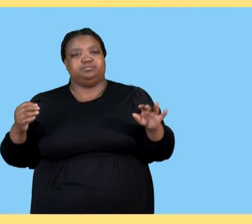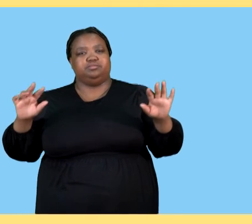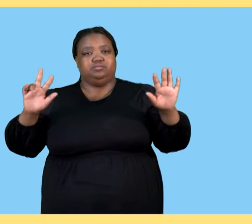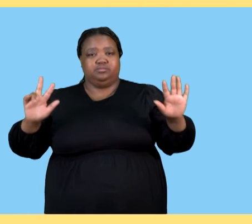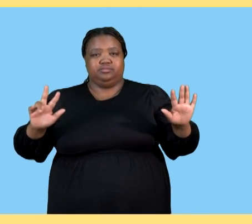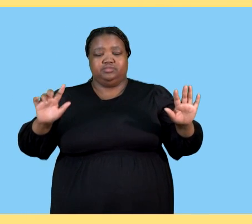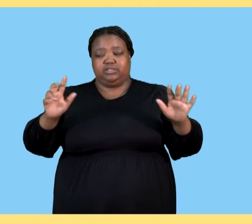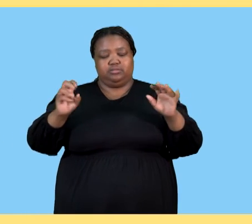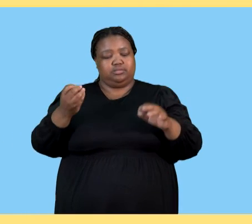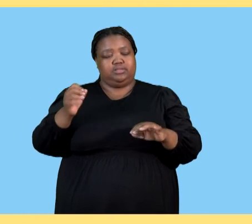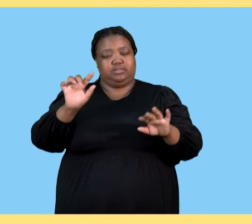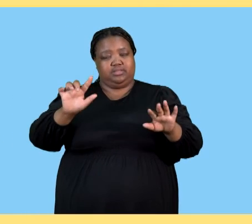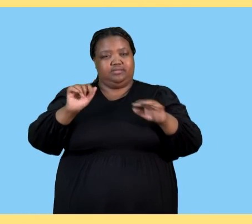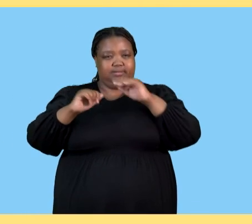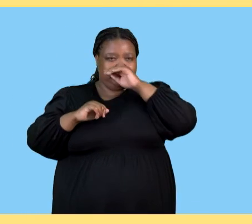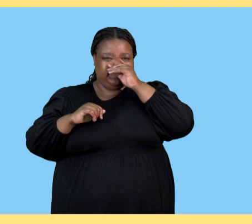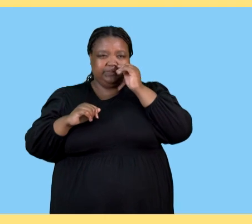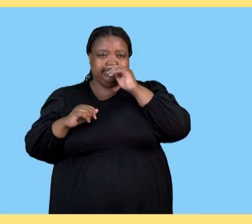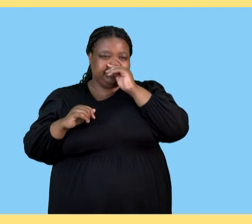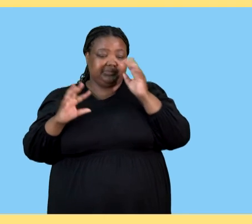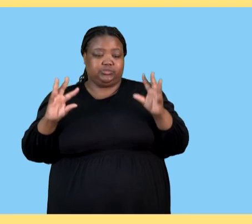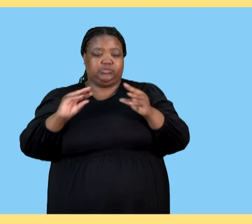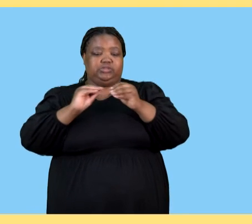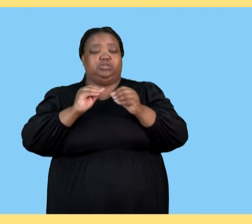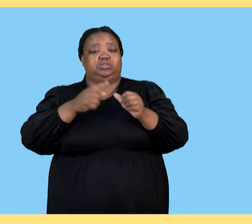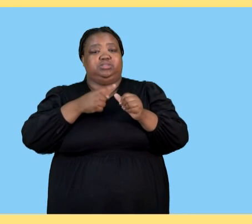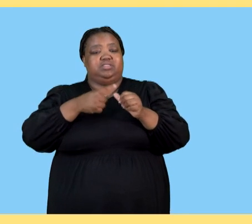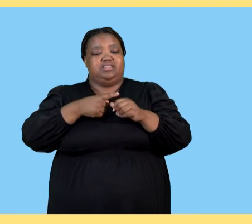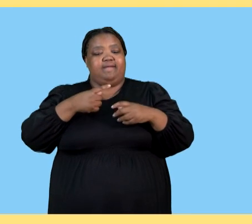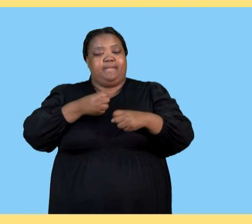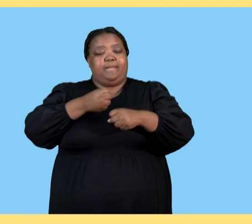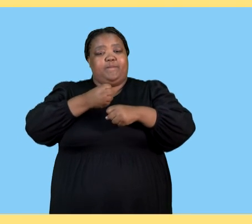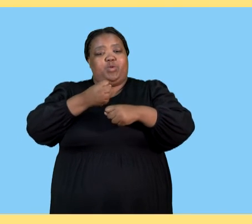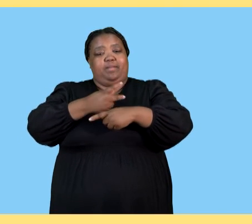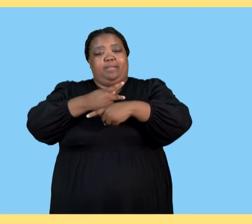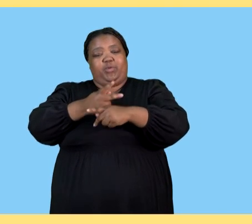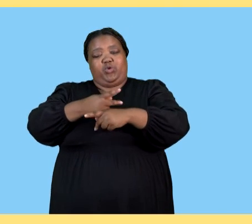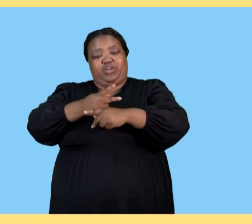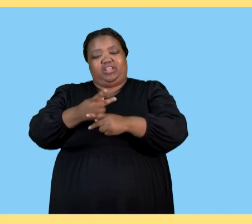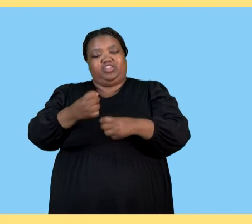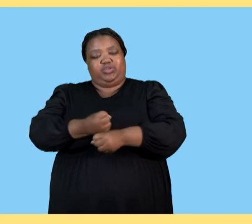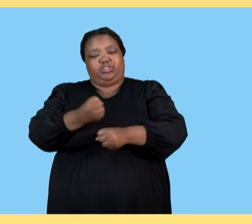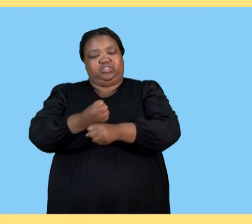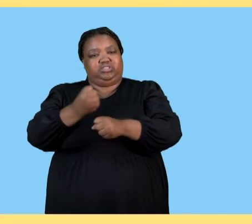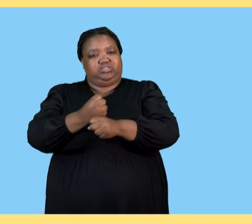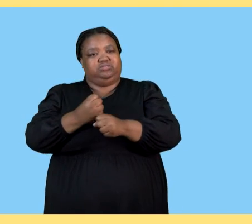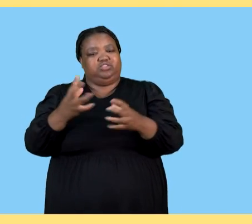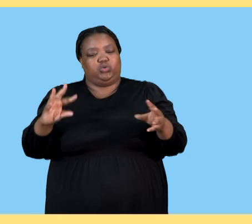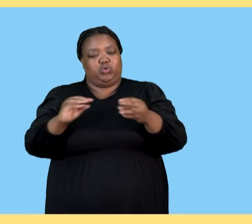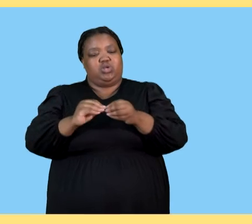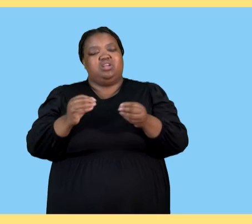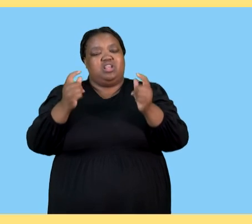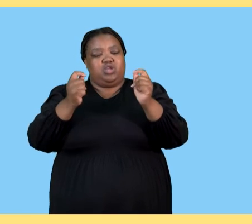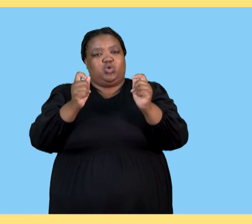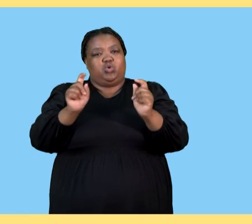Number 7 reads, calculate the total cost of production. The total